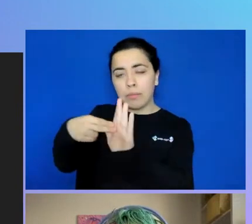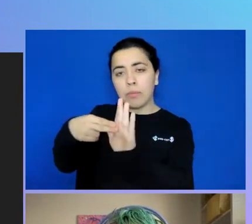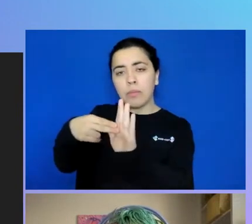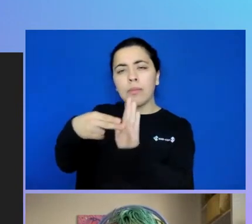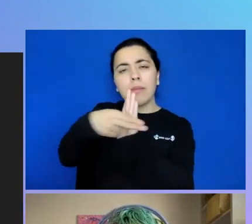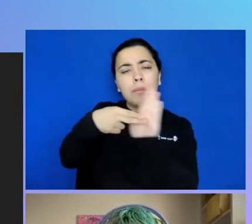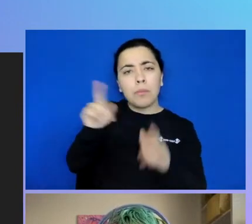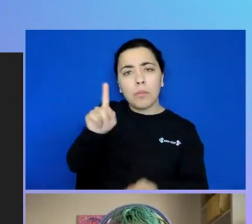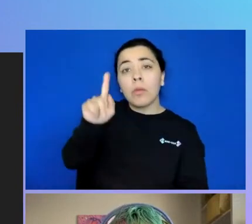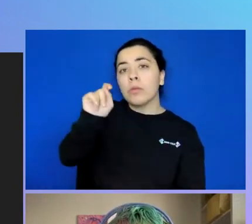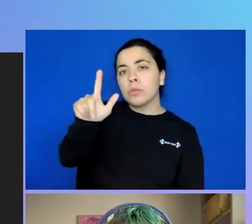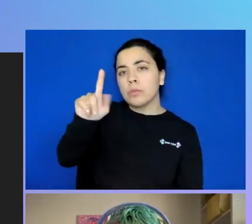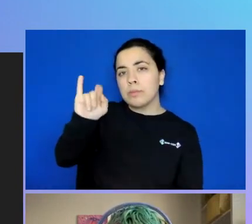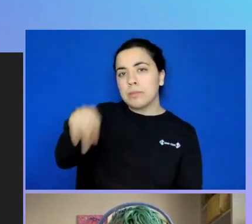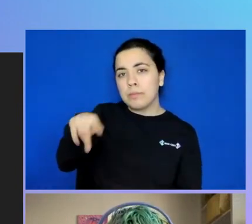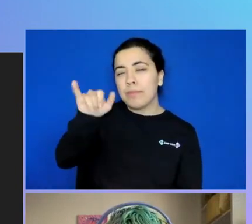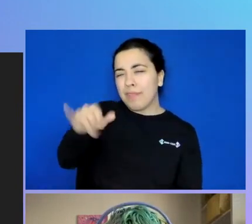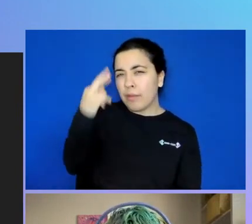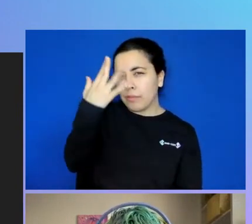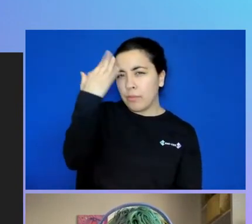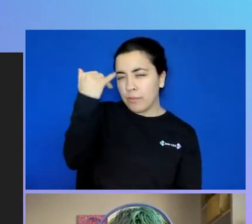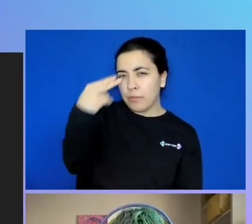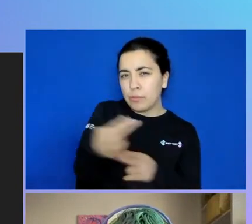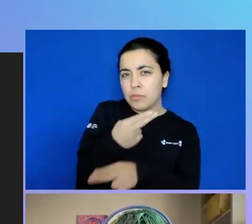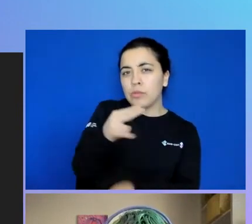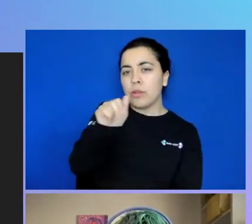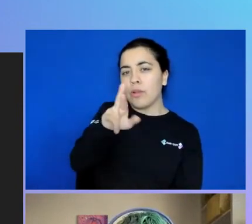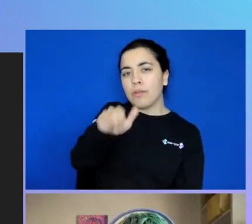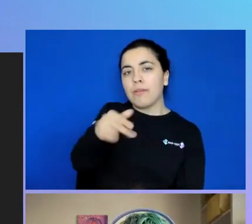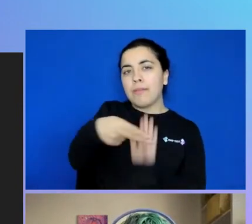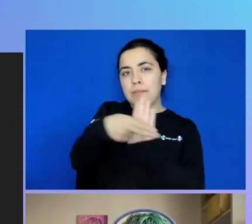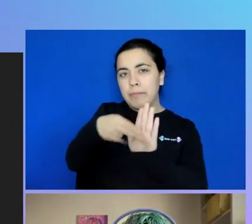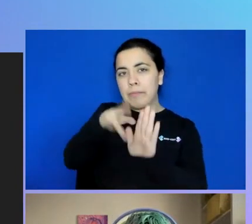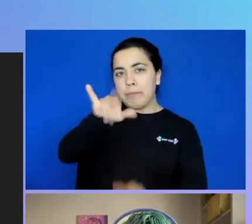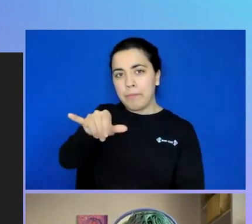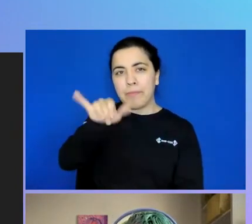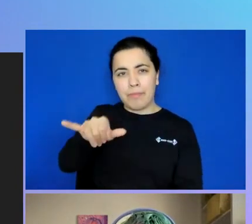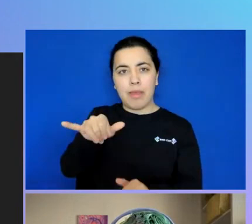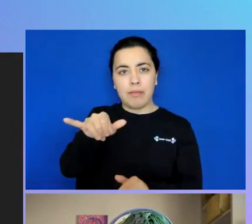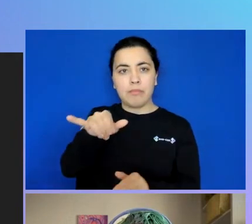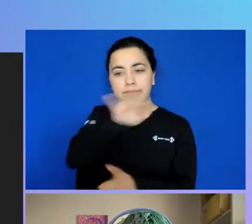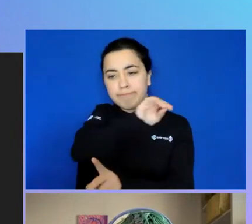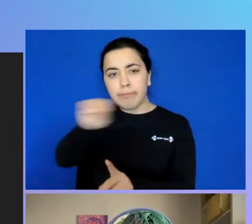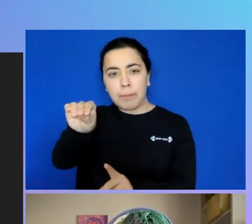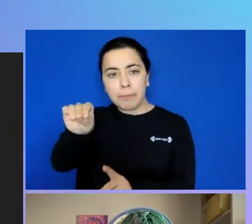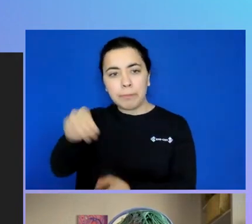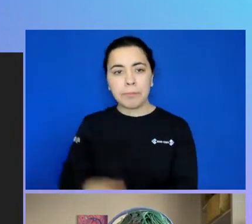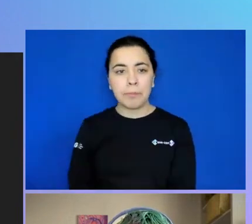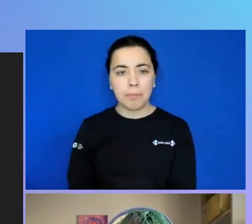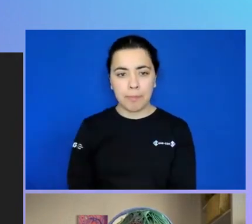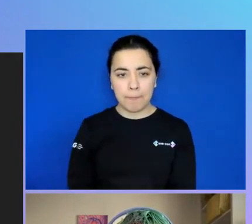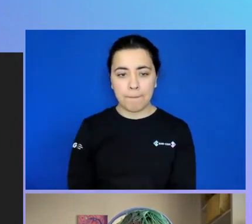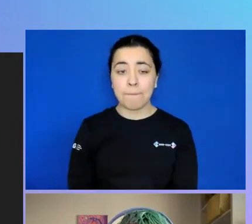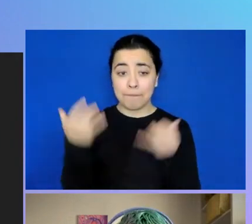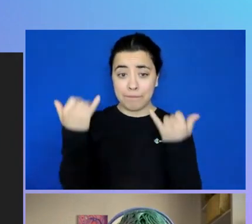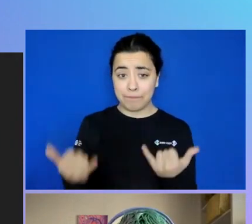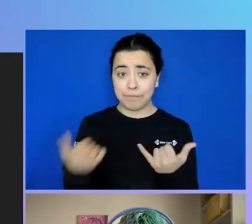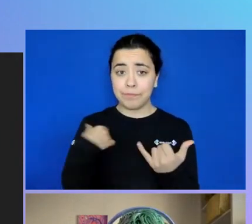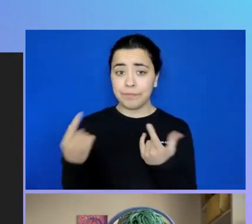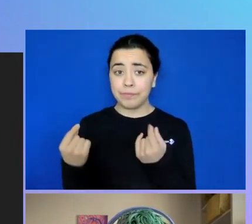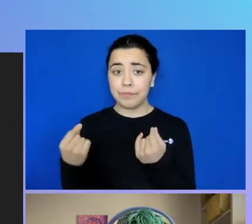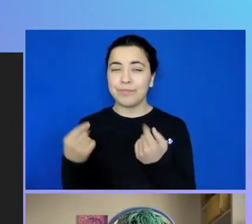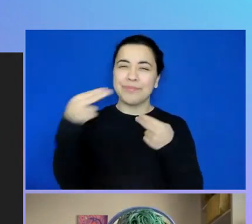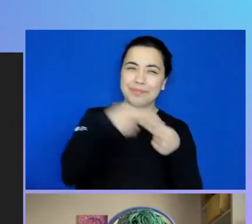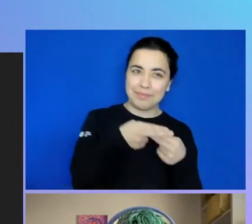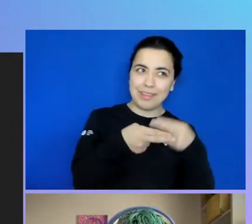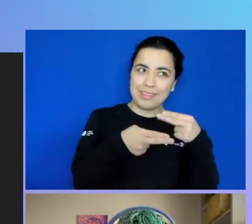which is why we want to use the aria labeled by property in this case. All right, now I'm going to head back over to my